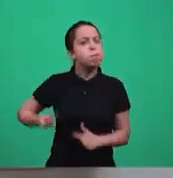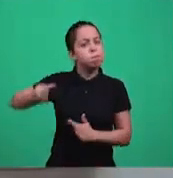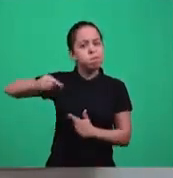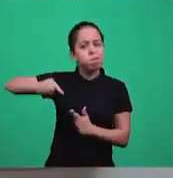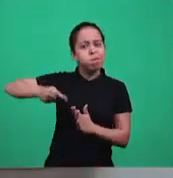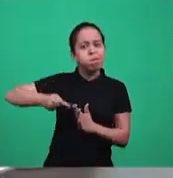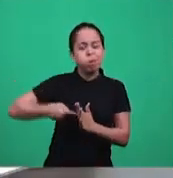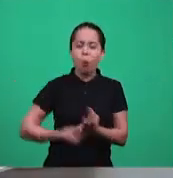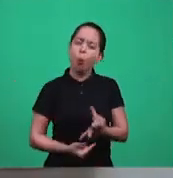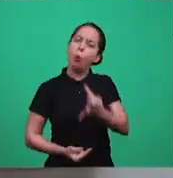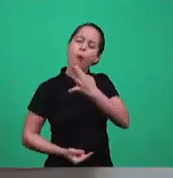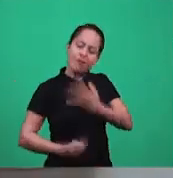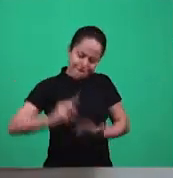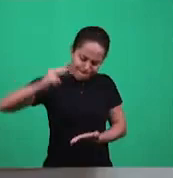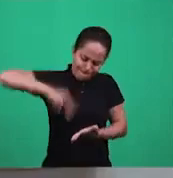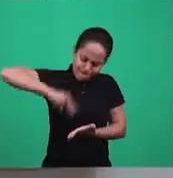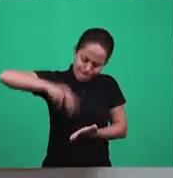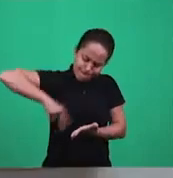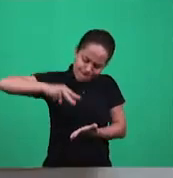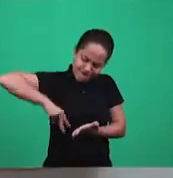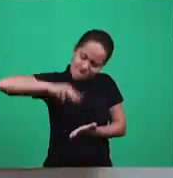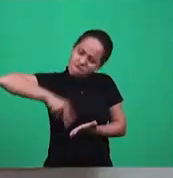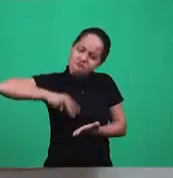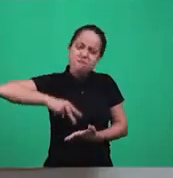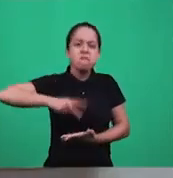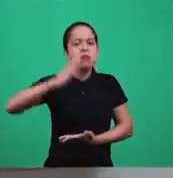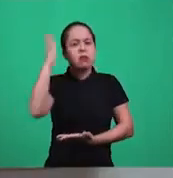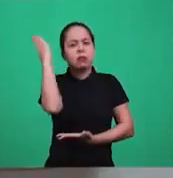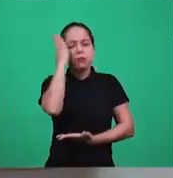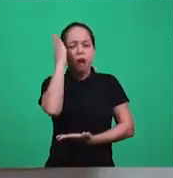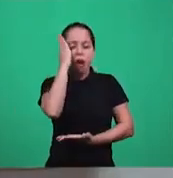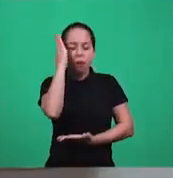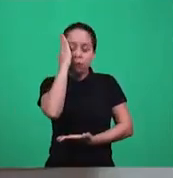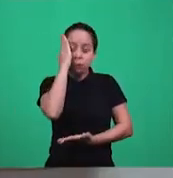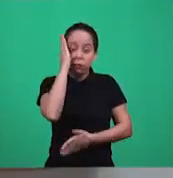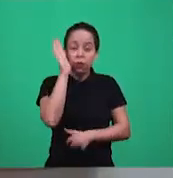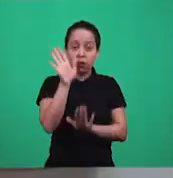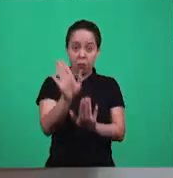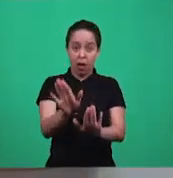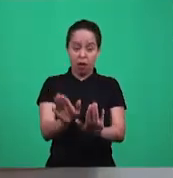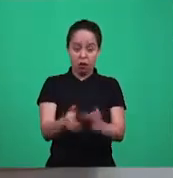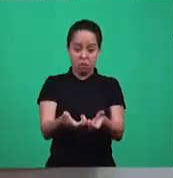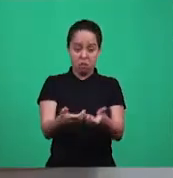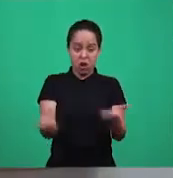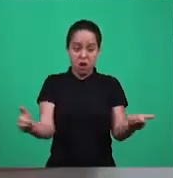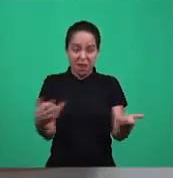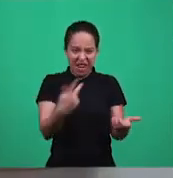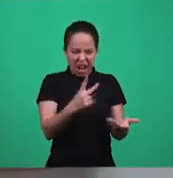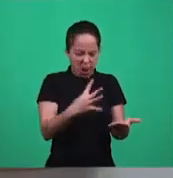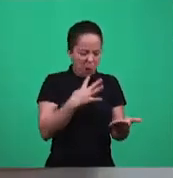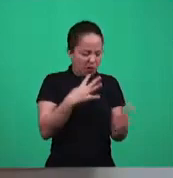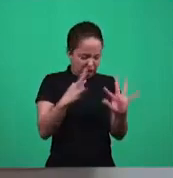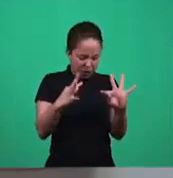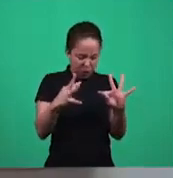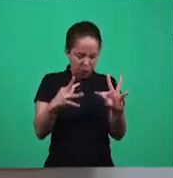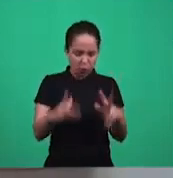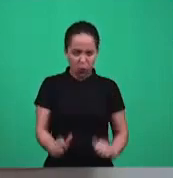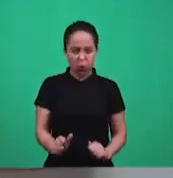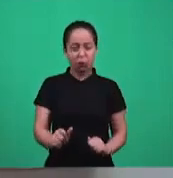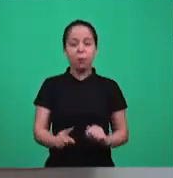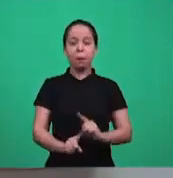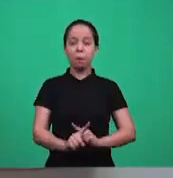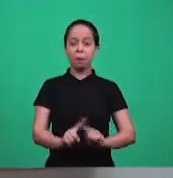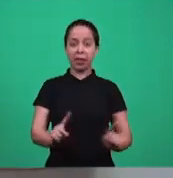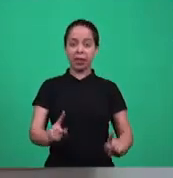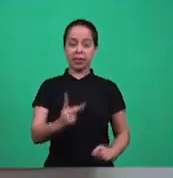More than any person. So, the understanding of the Bible as a book does not